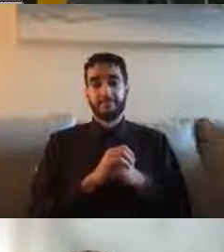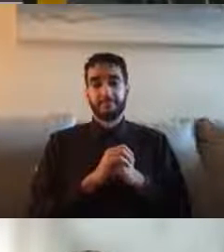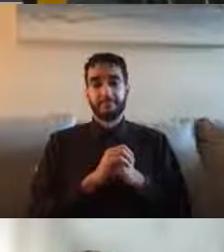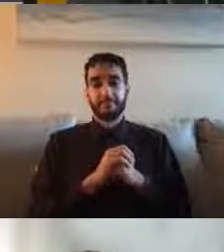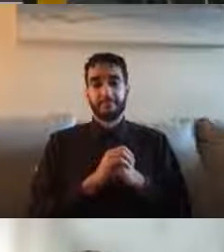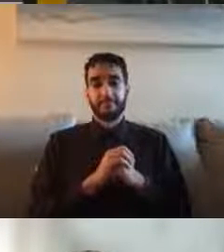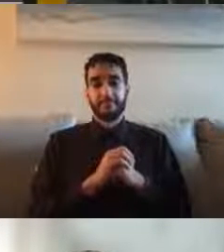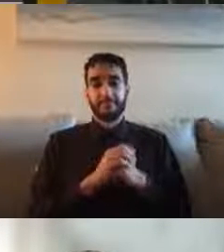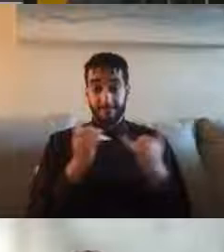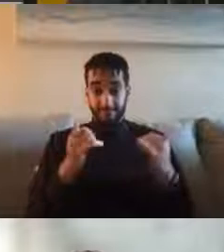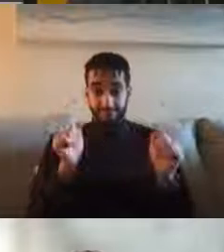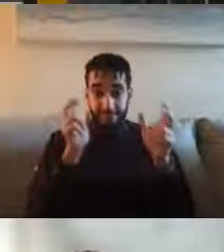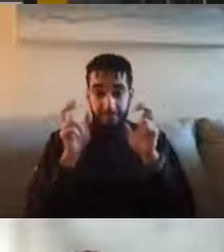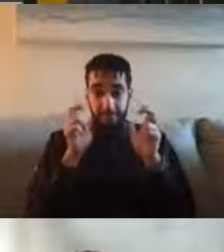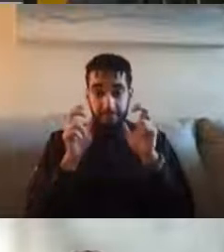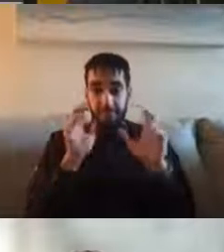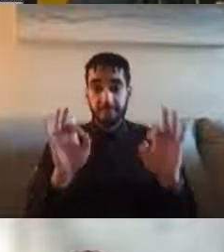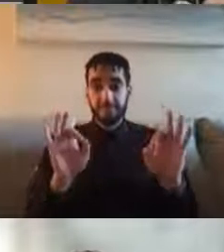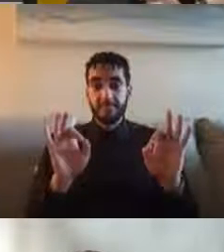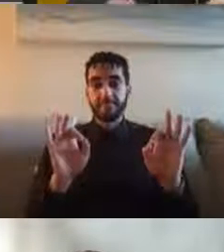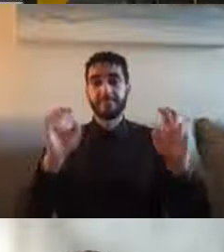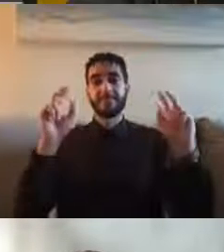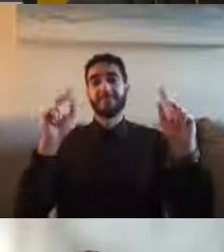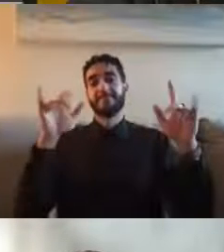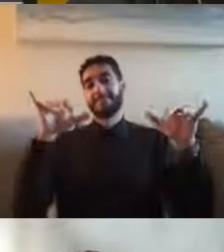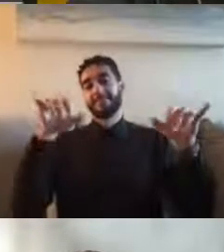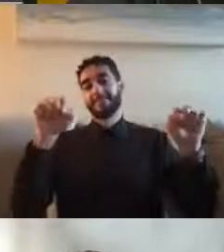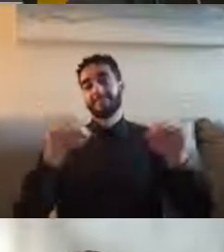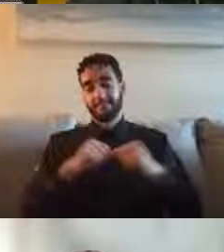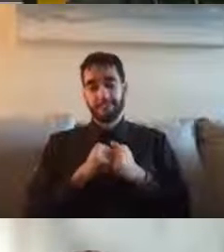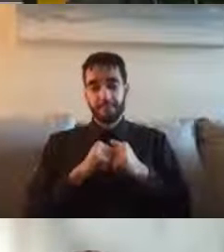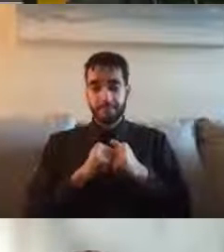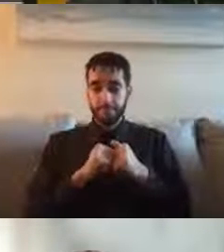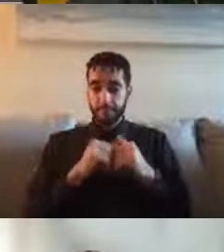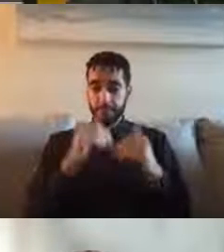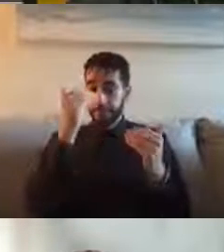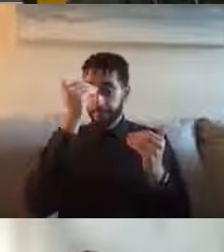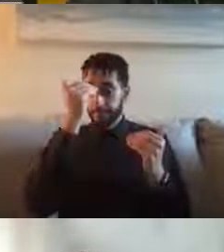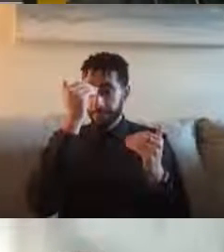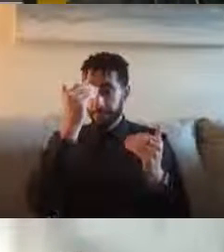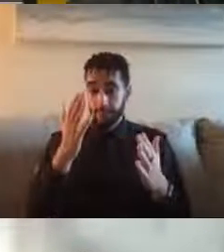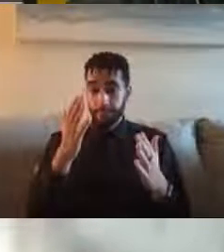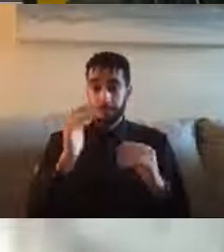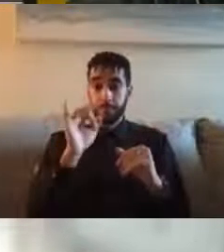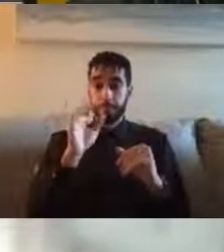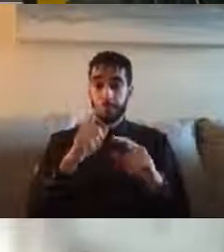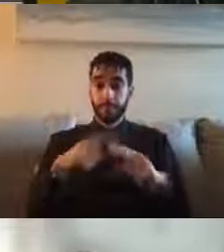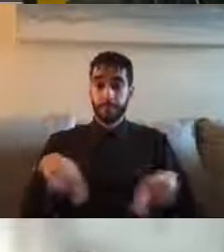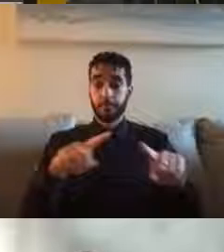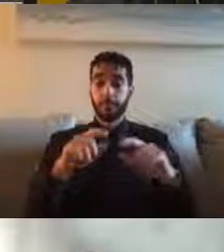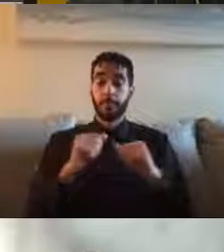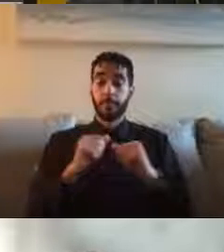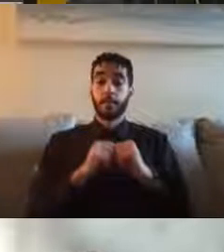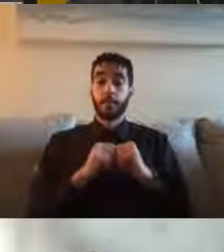Now can you hear me? Yeah, I can hear you. Yes. I don't know as a committee as how much